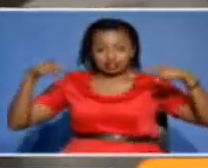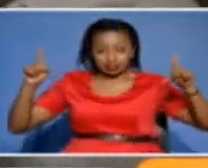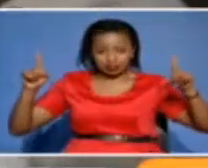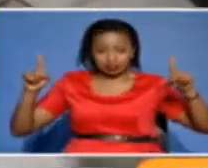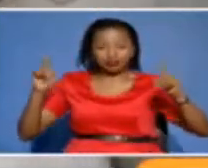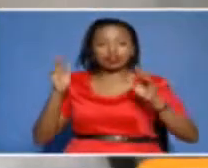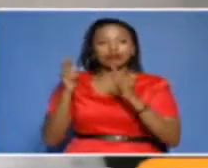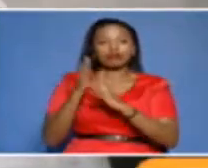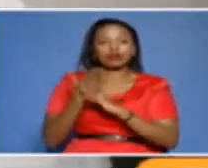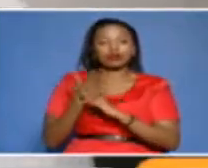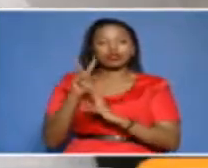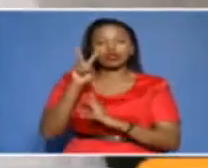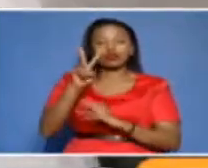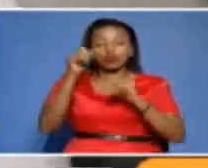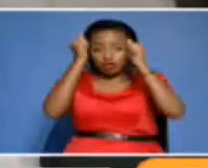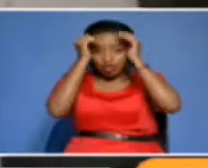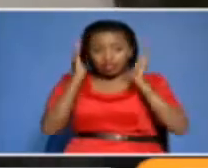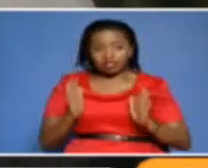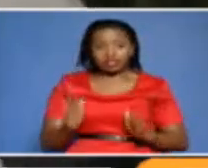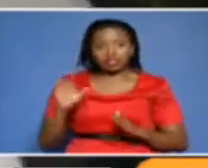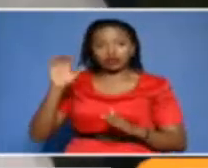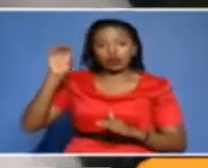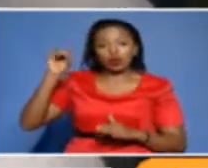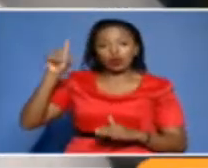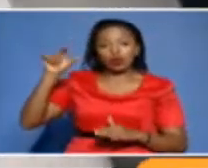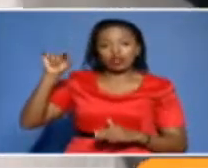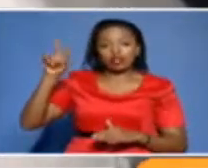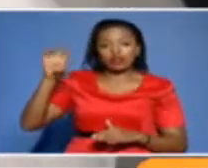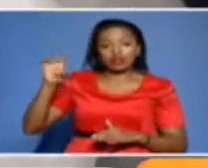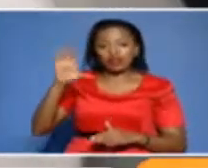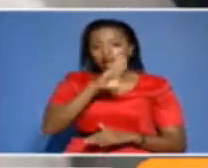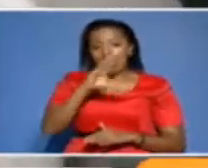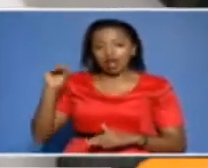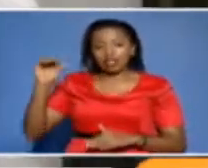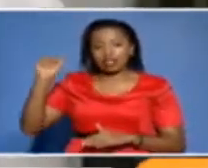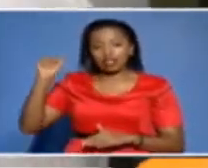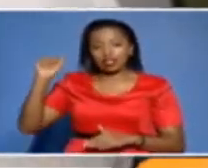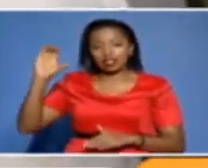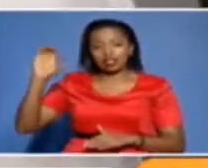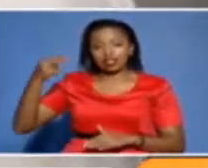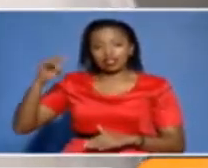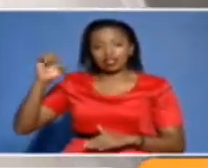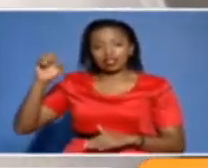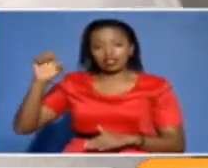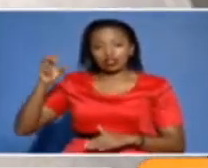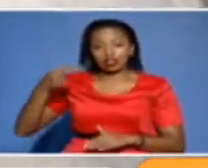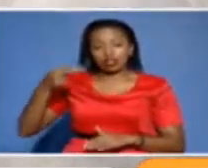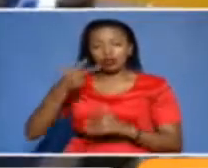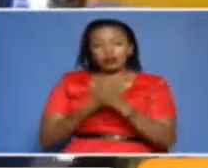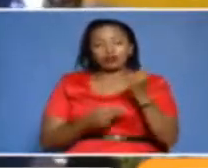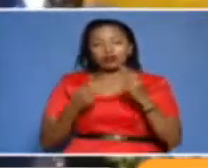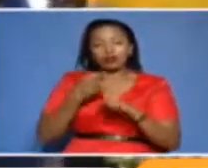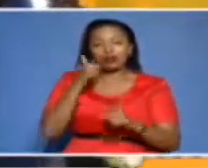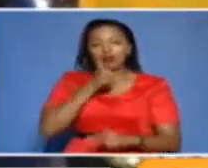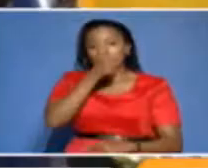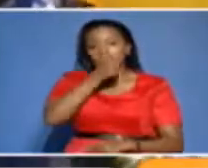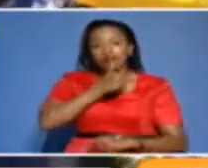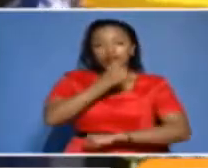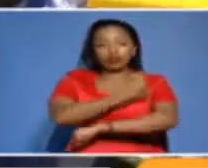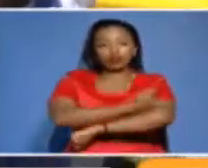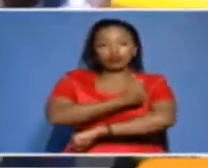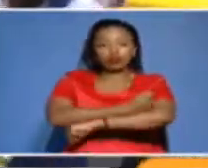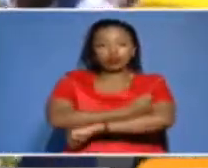year's exam. The two top candidates, Olive Mwea Washira and Rawlings Akech Odhiambo, are both from private schools in urban